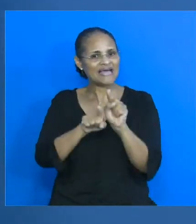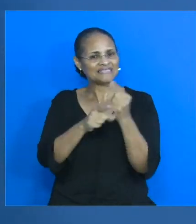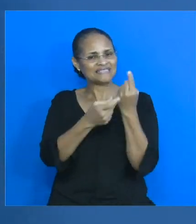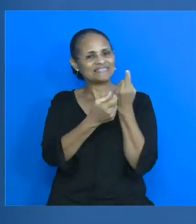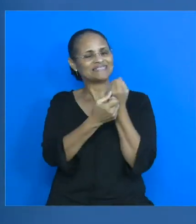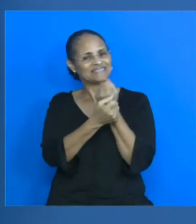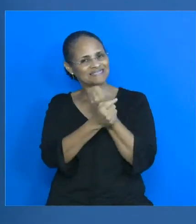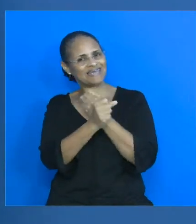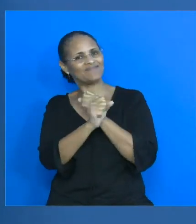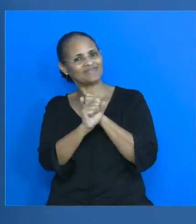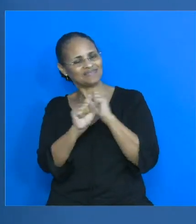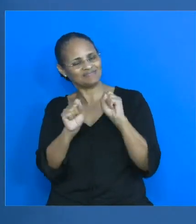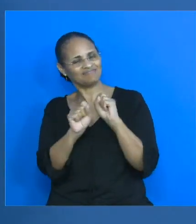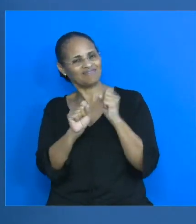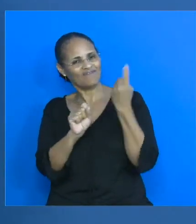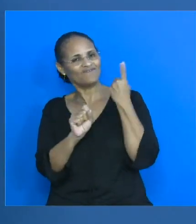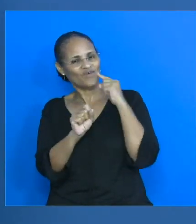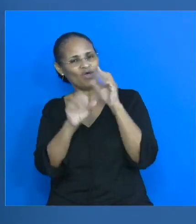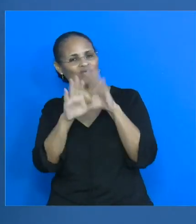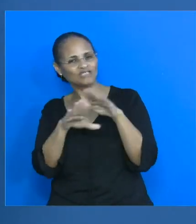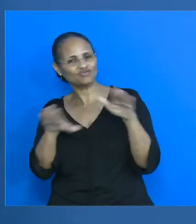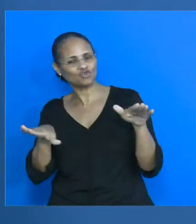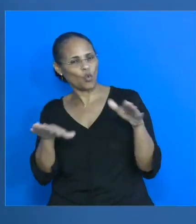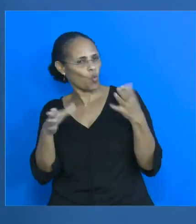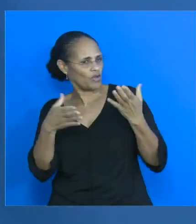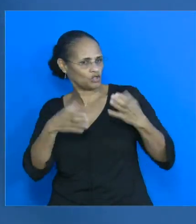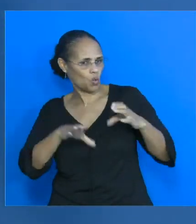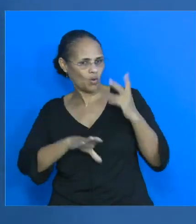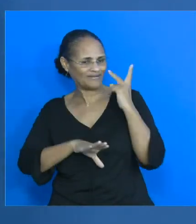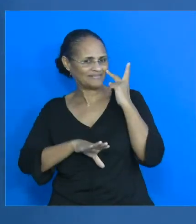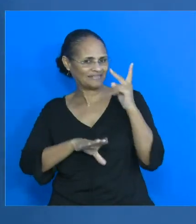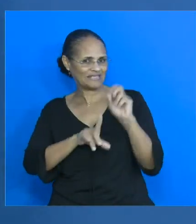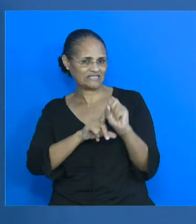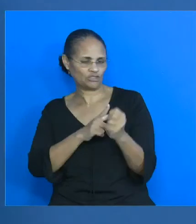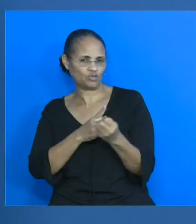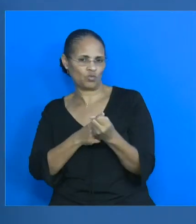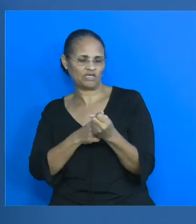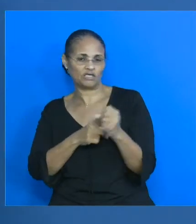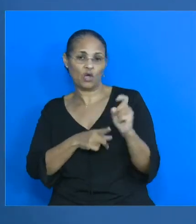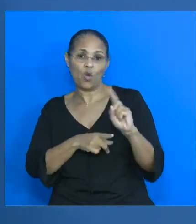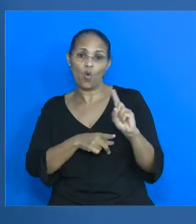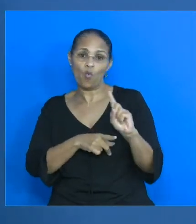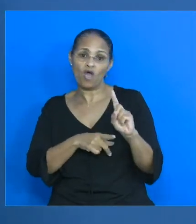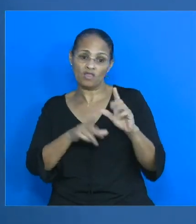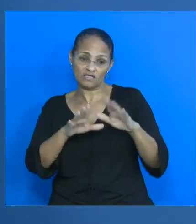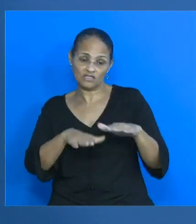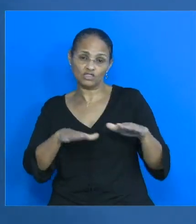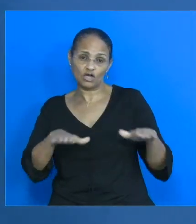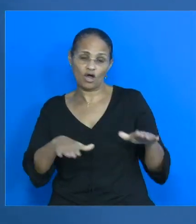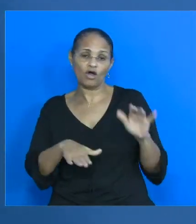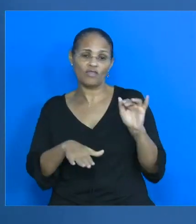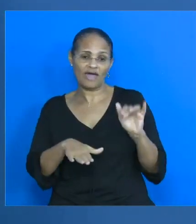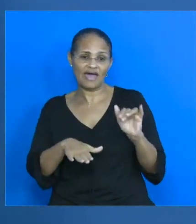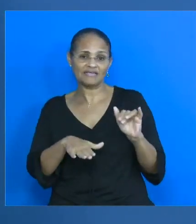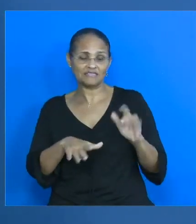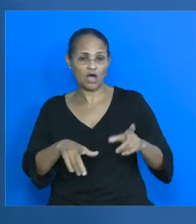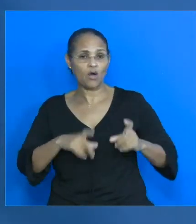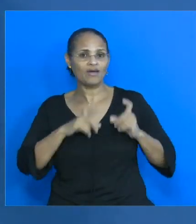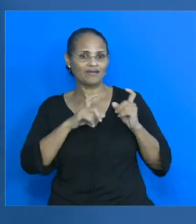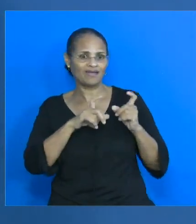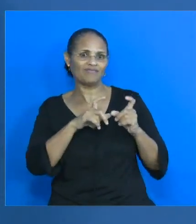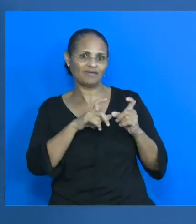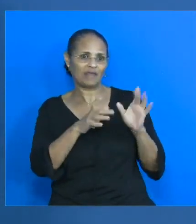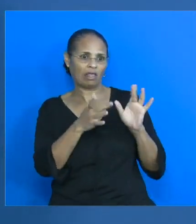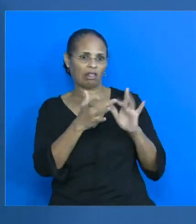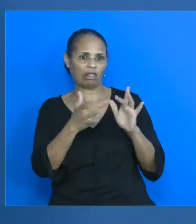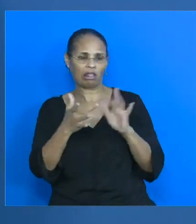issue for the children. And what we would not like to see is a situation where there is a child that has transmitted the virus and